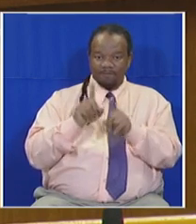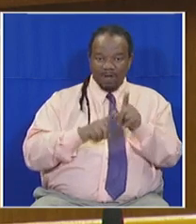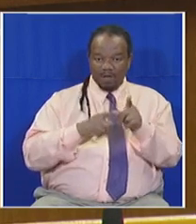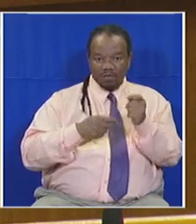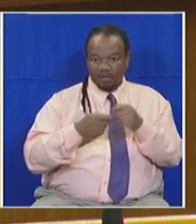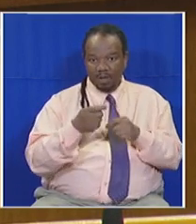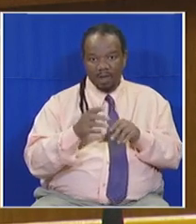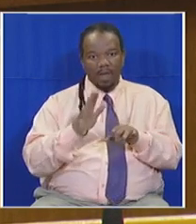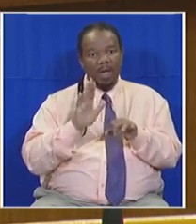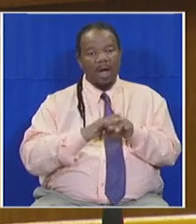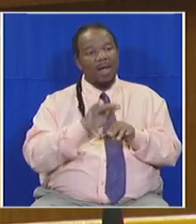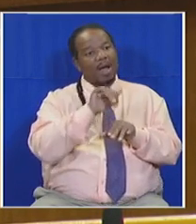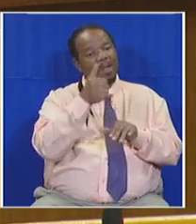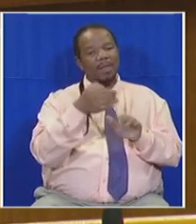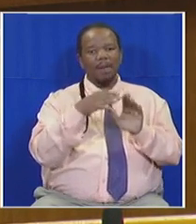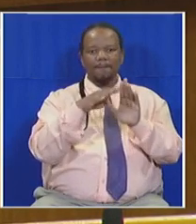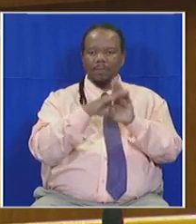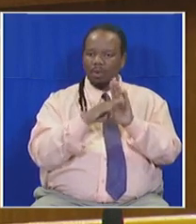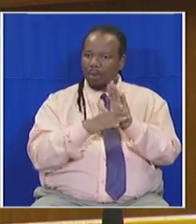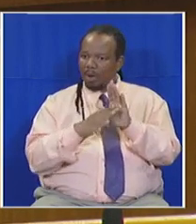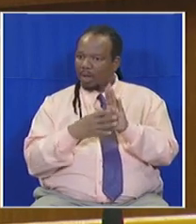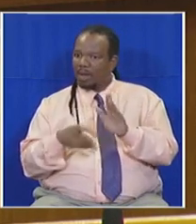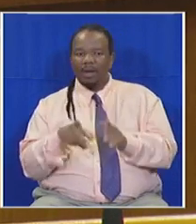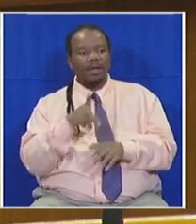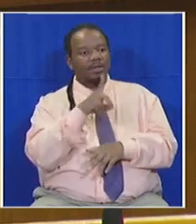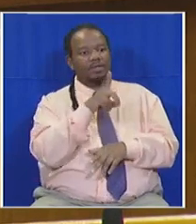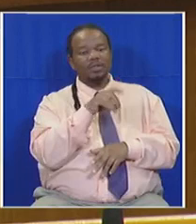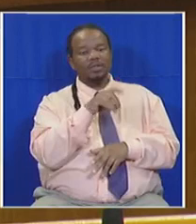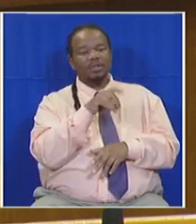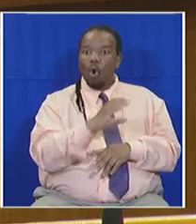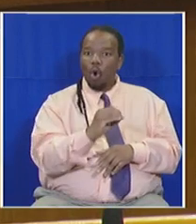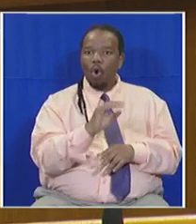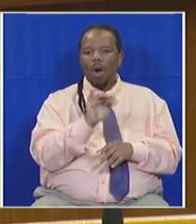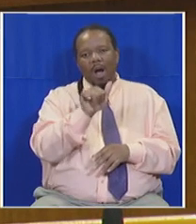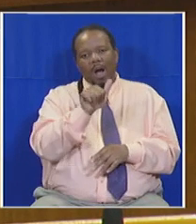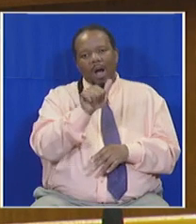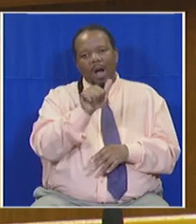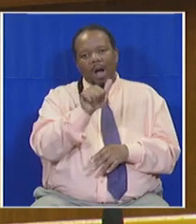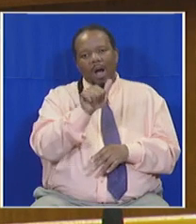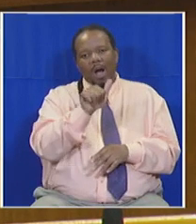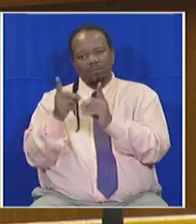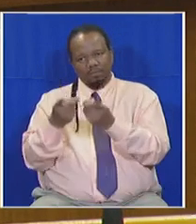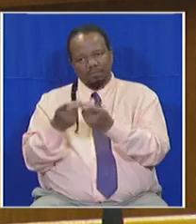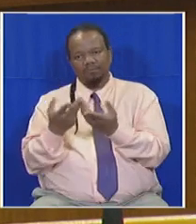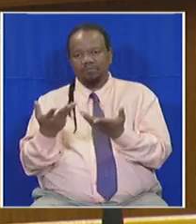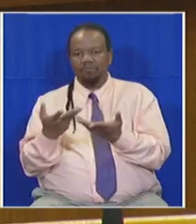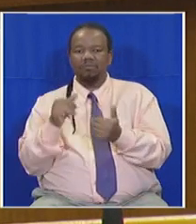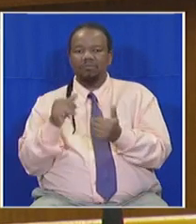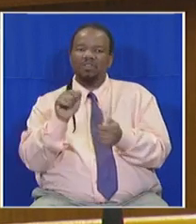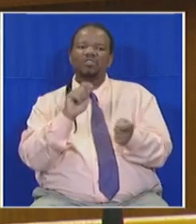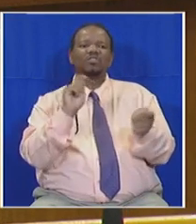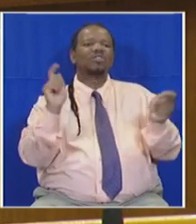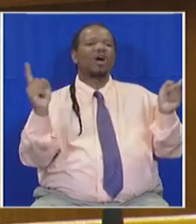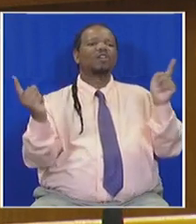transferring the MIG program from the DCOG to our unit of MISA. The objective of this transfer, House Chair, is to